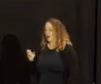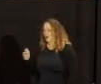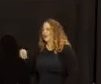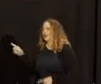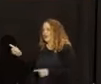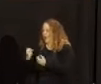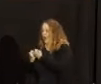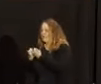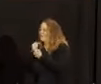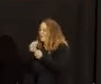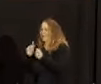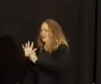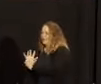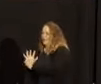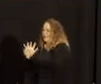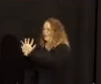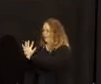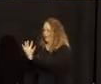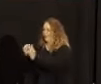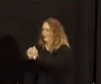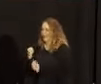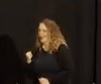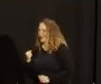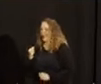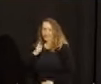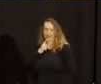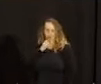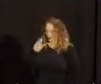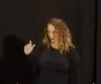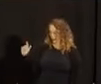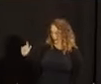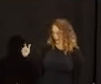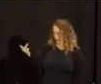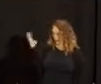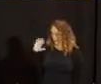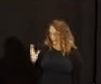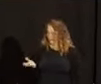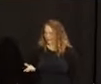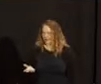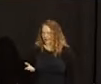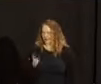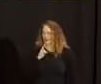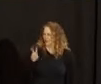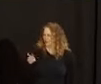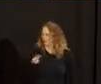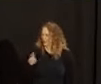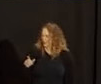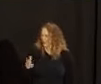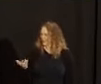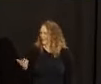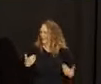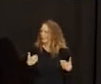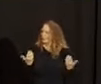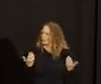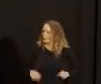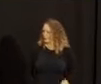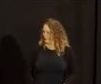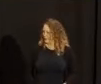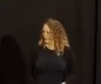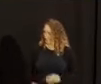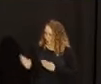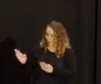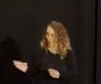many others. Well, when she was doing that, she was what, 23? Yeah. 22, 23? Organizing